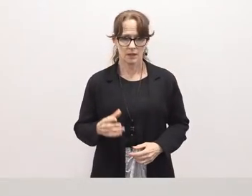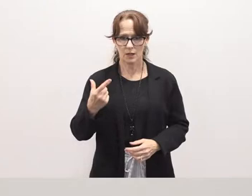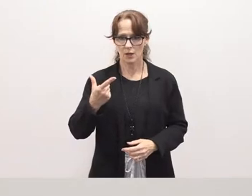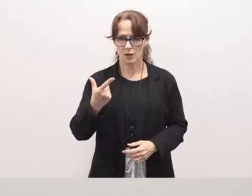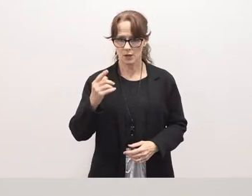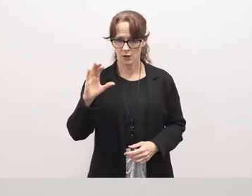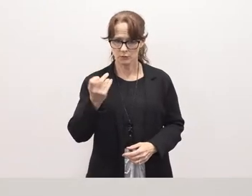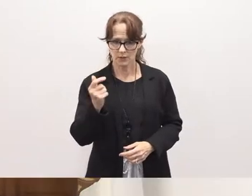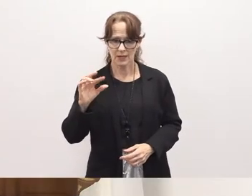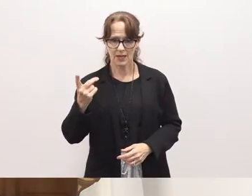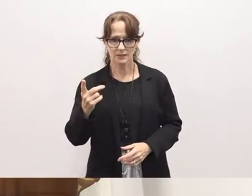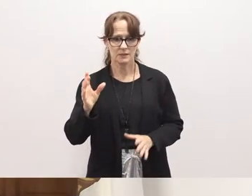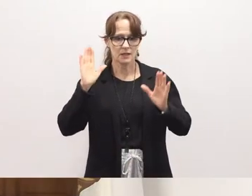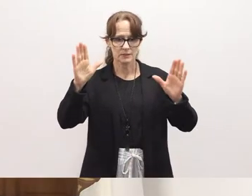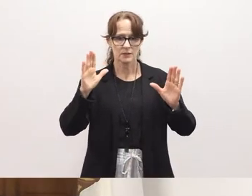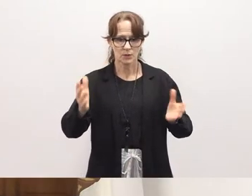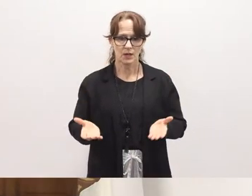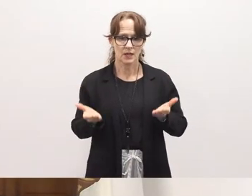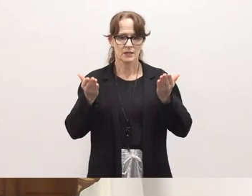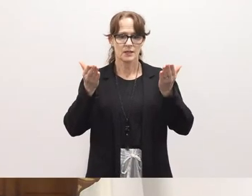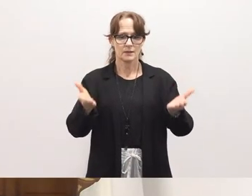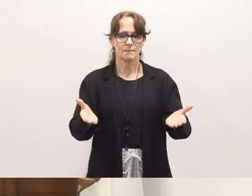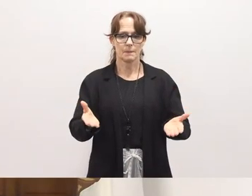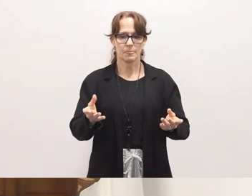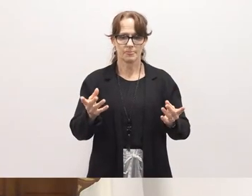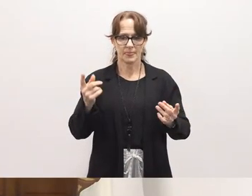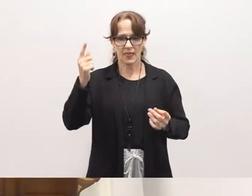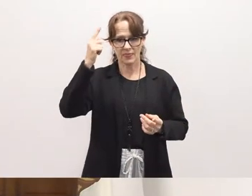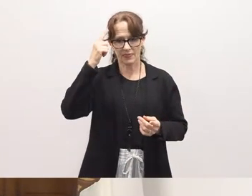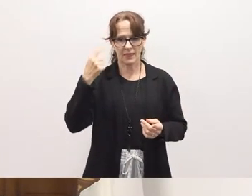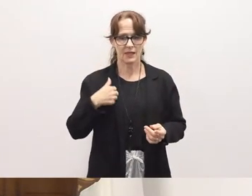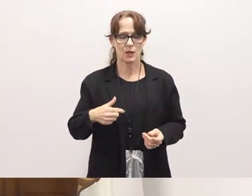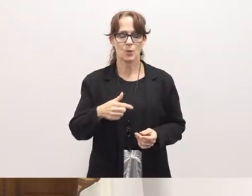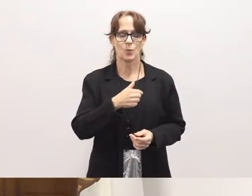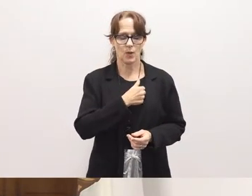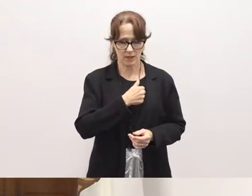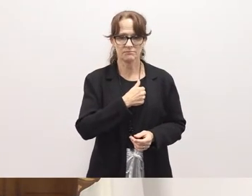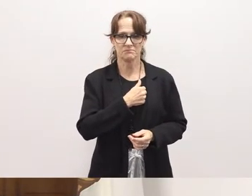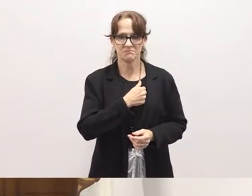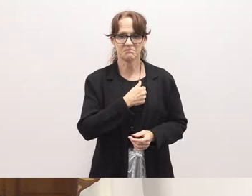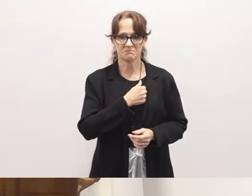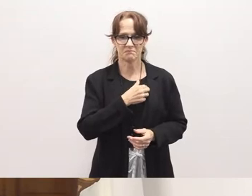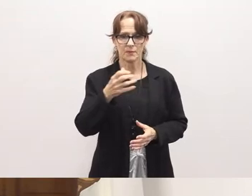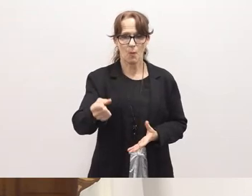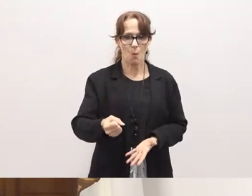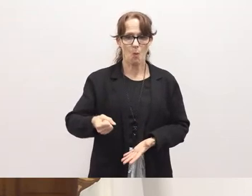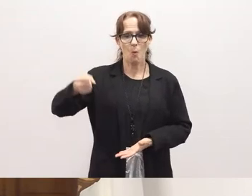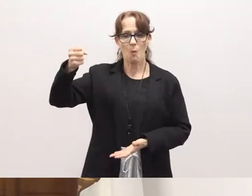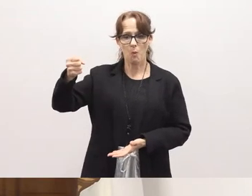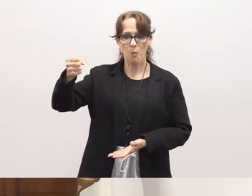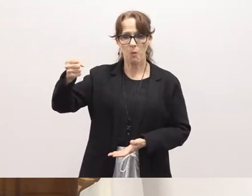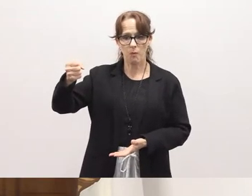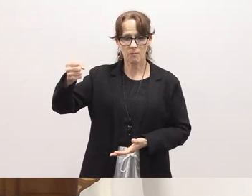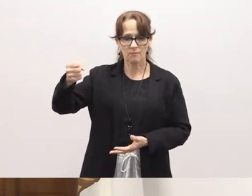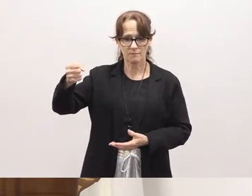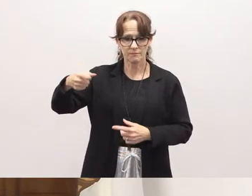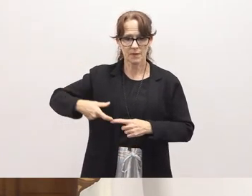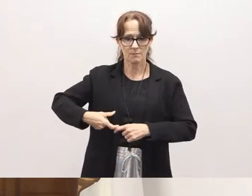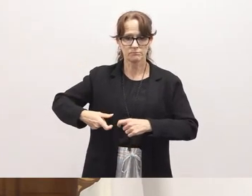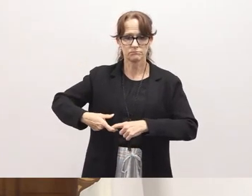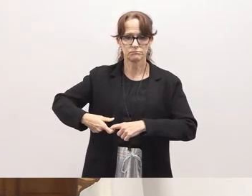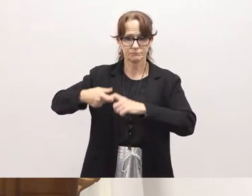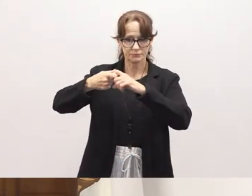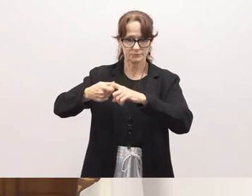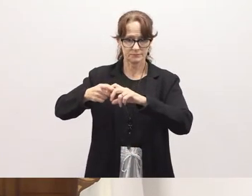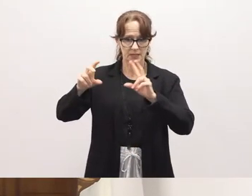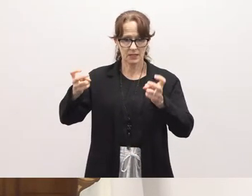wonderful. I think that's a great suggestion. I think we will pull this item for tonight, bring it back for